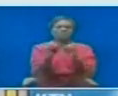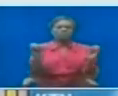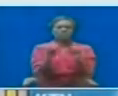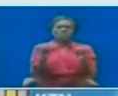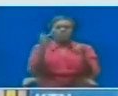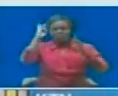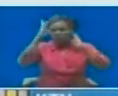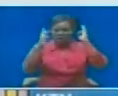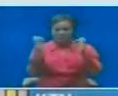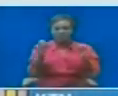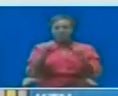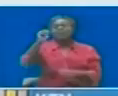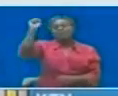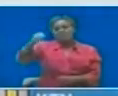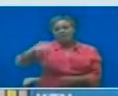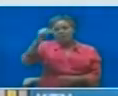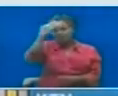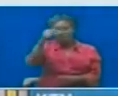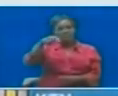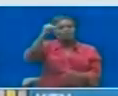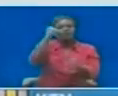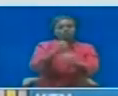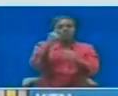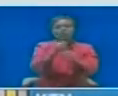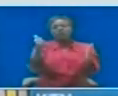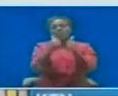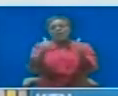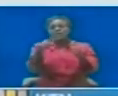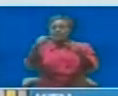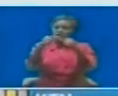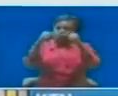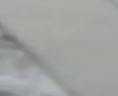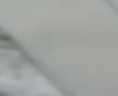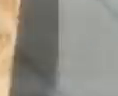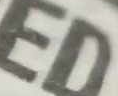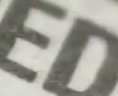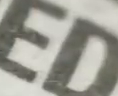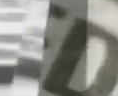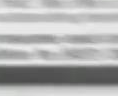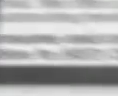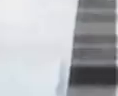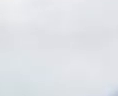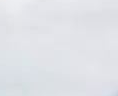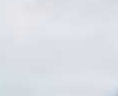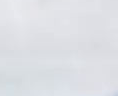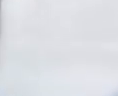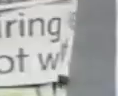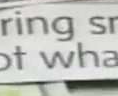security detail. Peter Mutua says, yes, because he is doing well in his duty of opposition. Keep them coming.